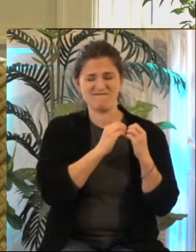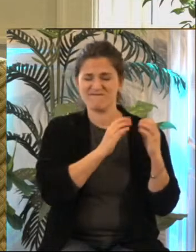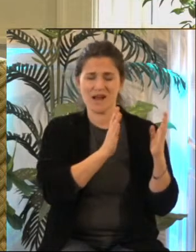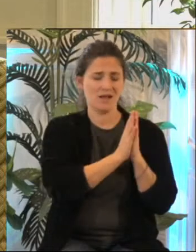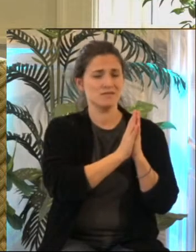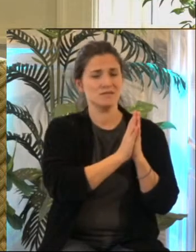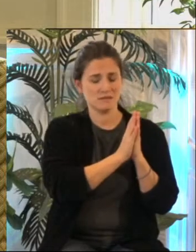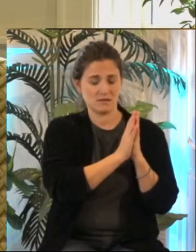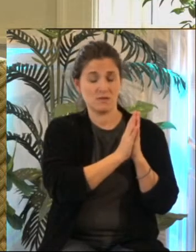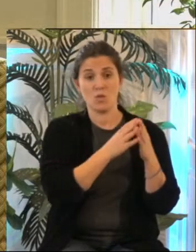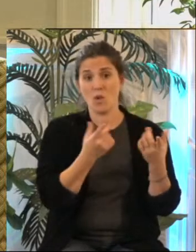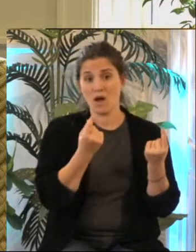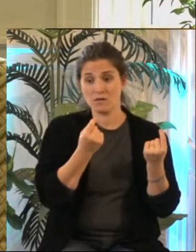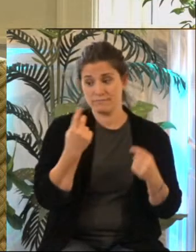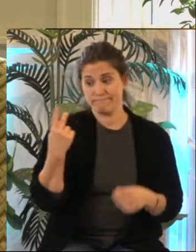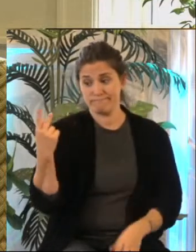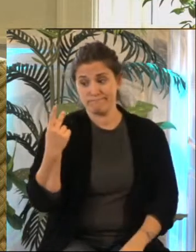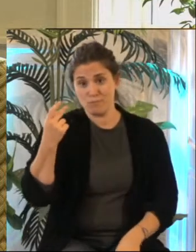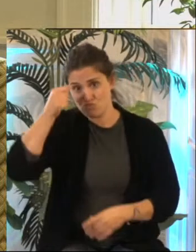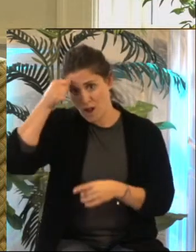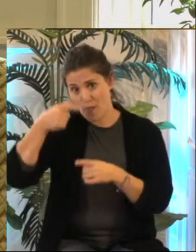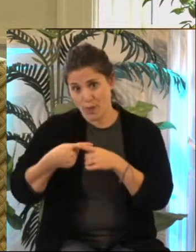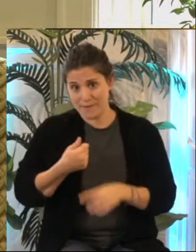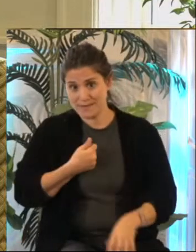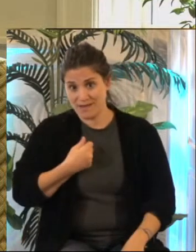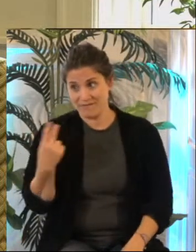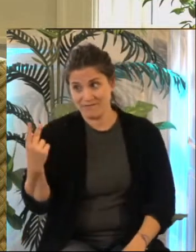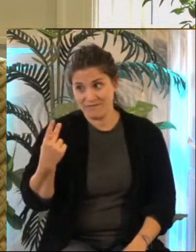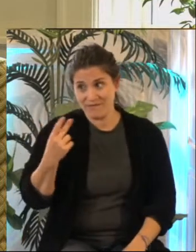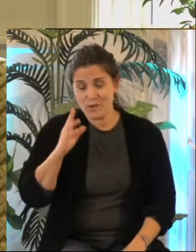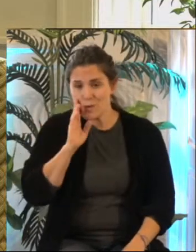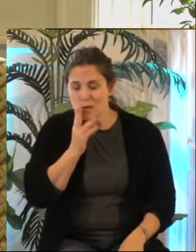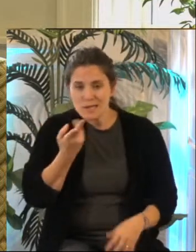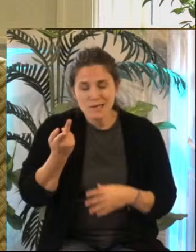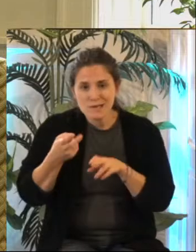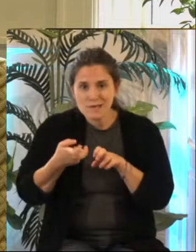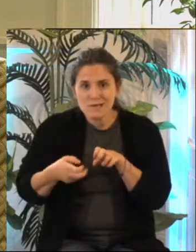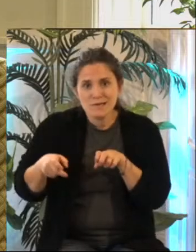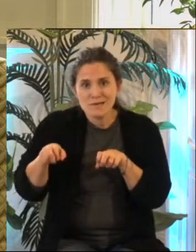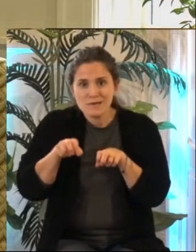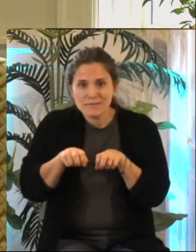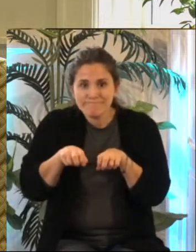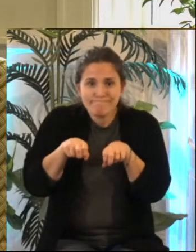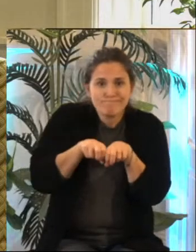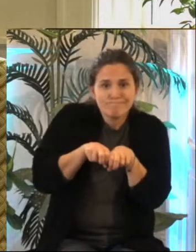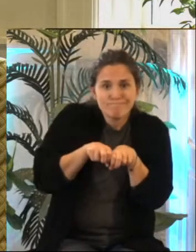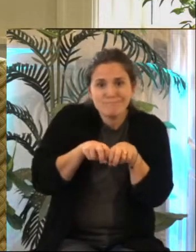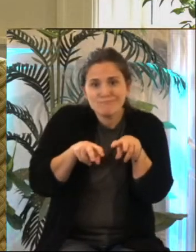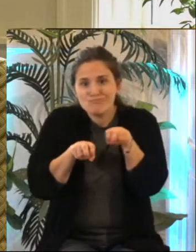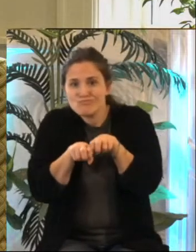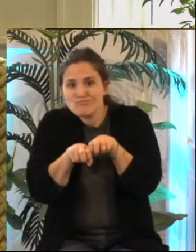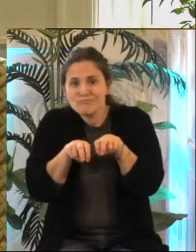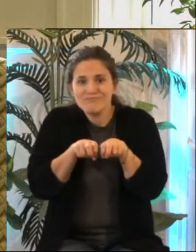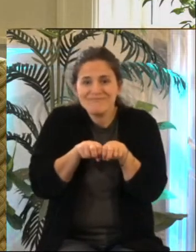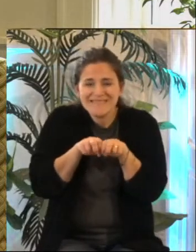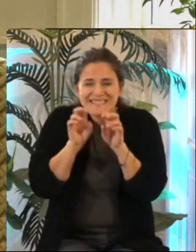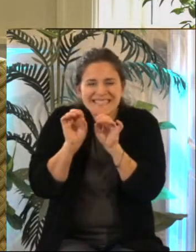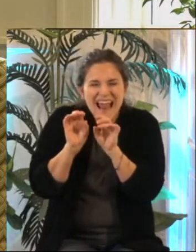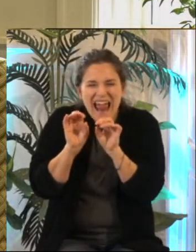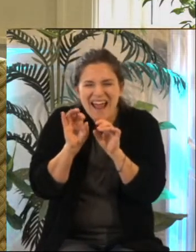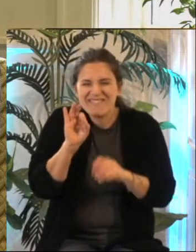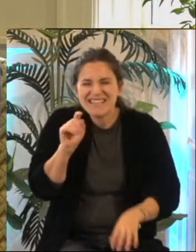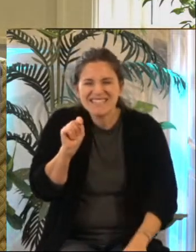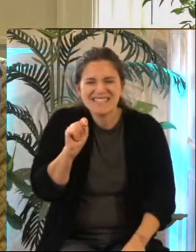I would, in order to get through this, we'd climb into, one or the other bunk together, and we'd tickle each other's